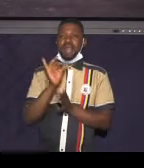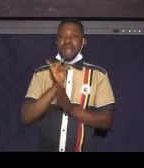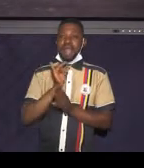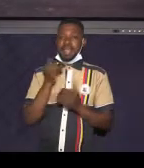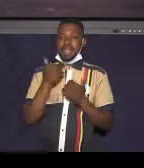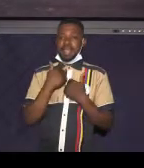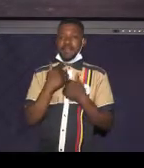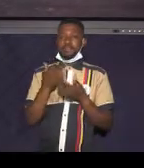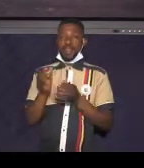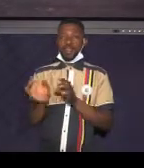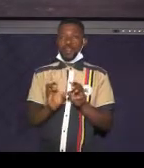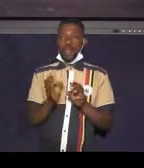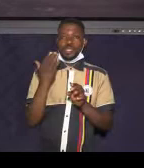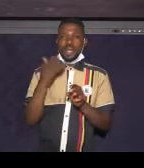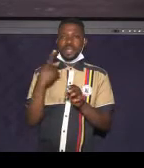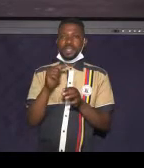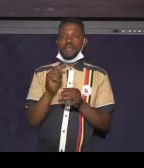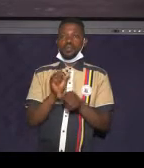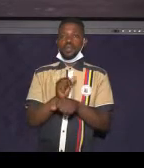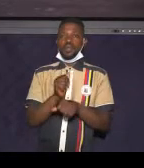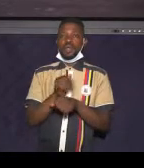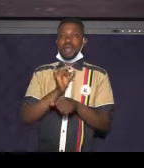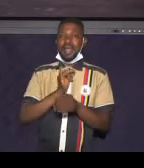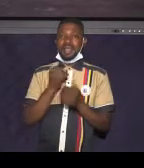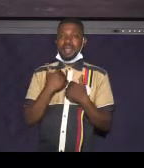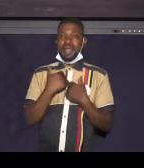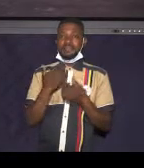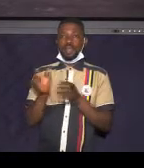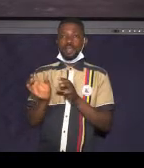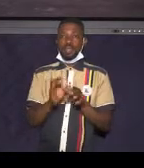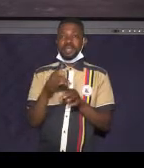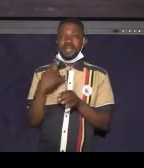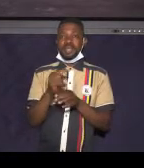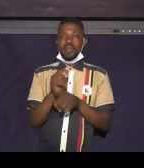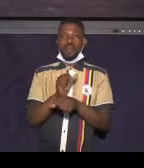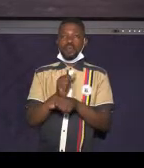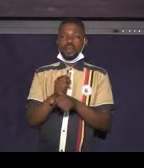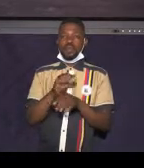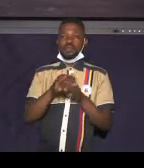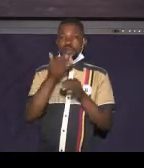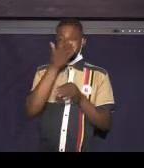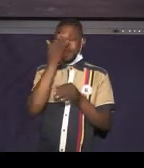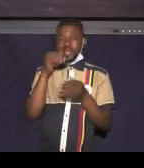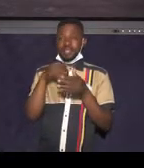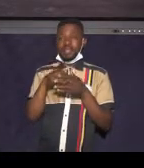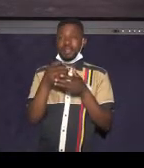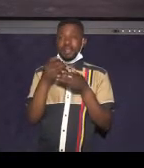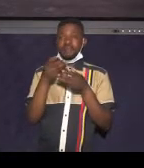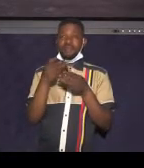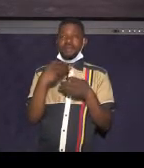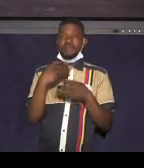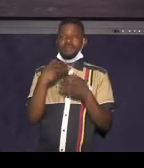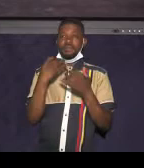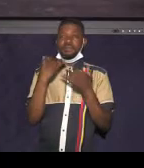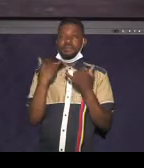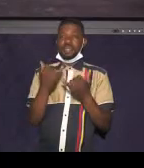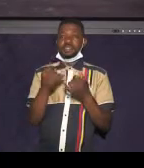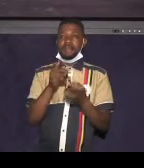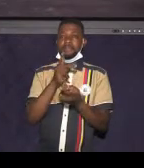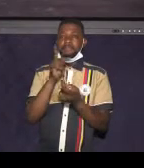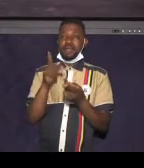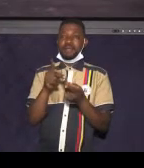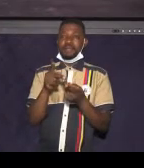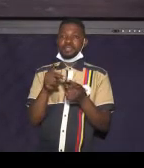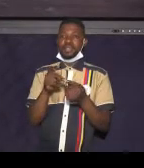I have done the work. I have done the work. Don't forget we said in forming the present perfect tense, you